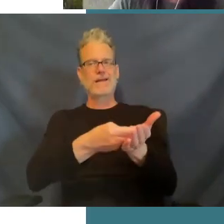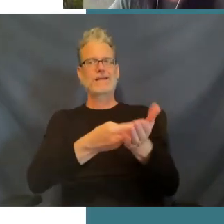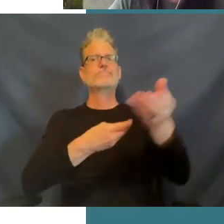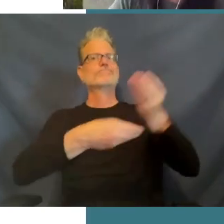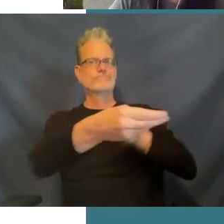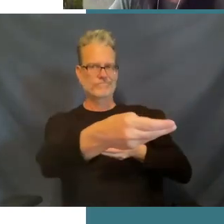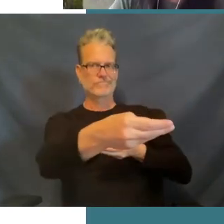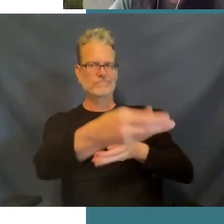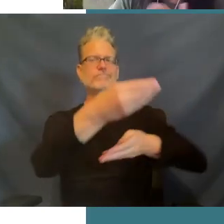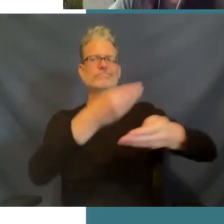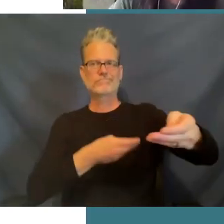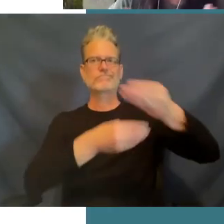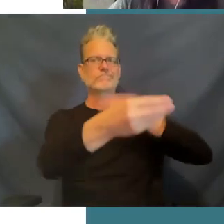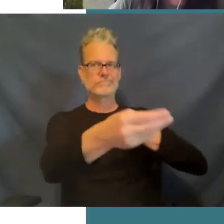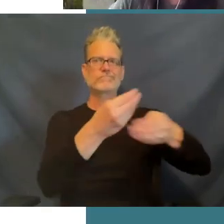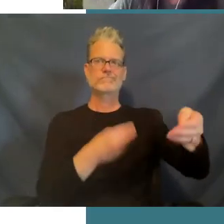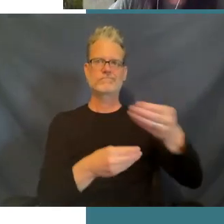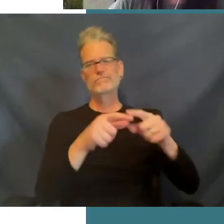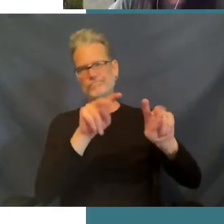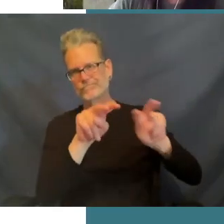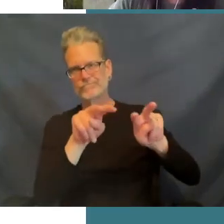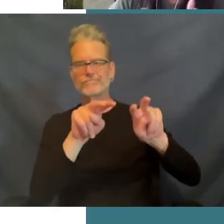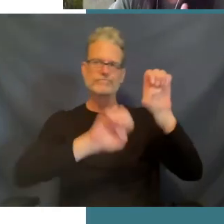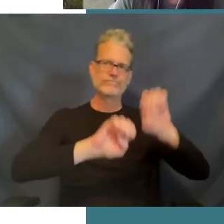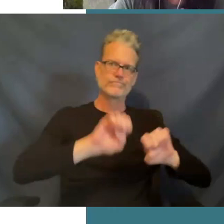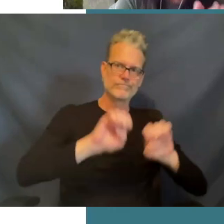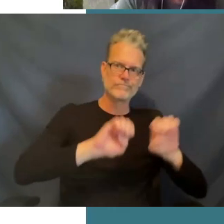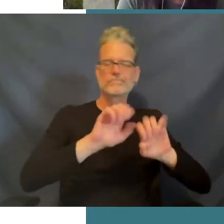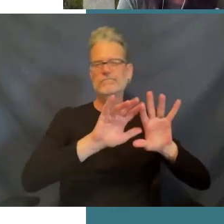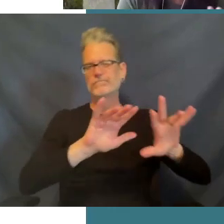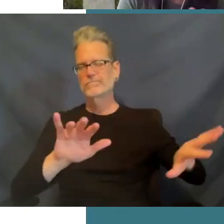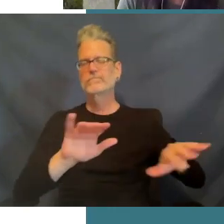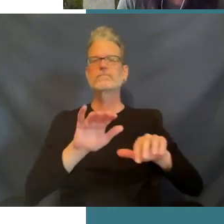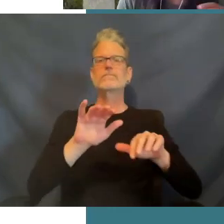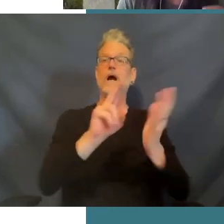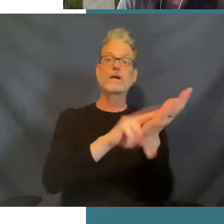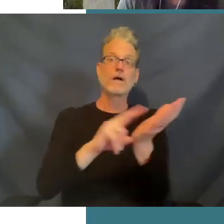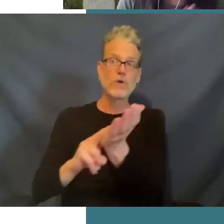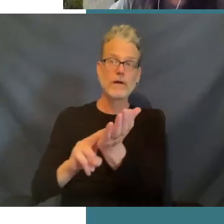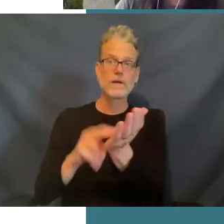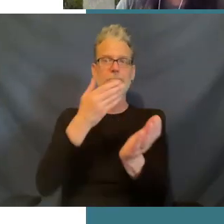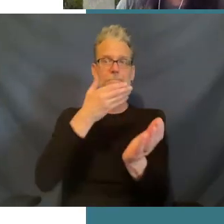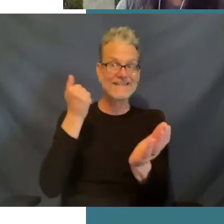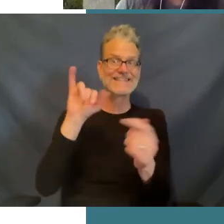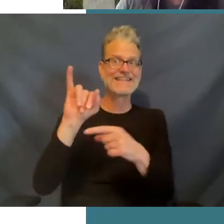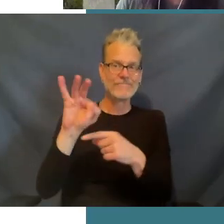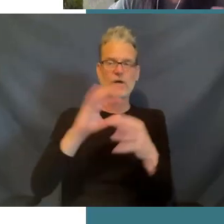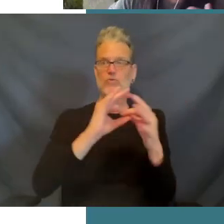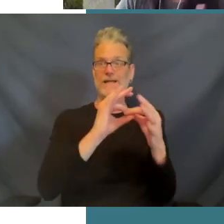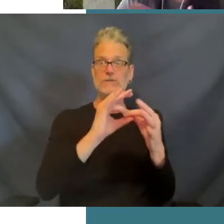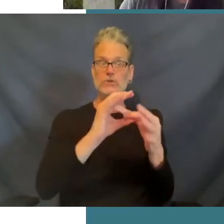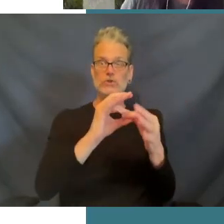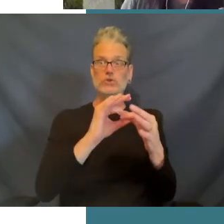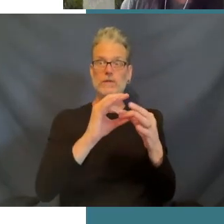commitment to monitoring and evaluation. So a contract is best if the relationship is generally one-sided,